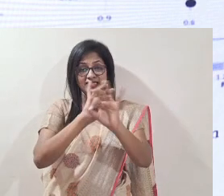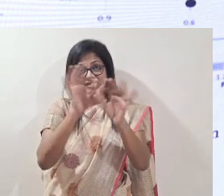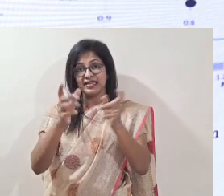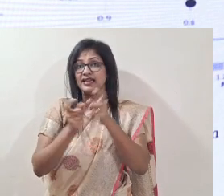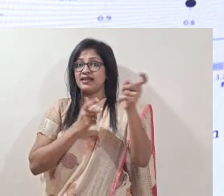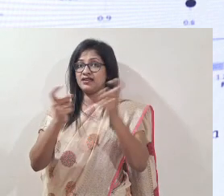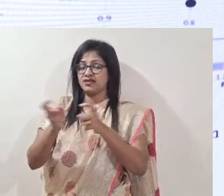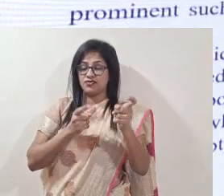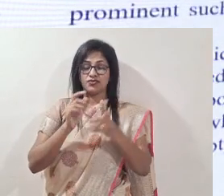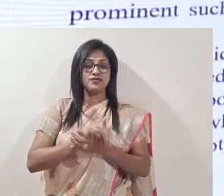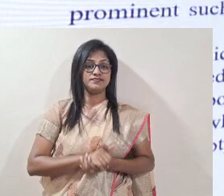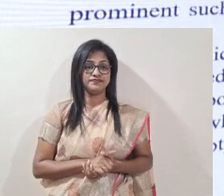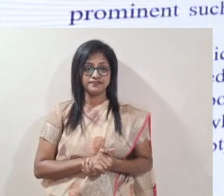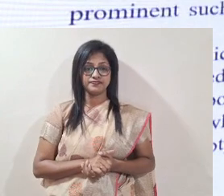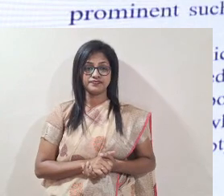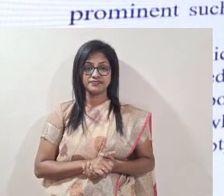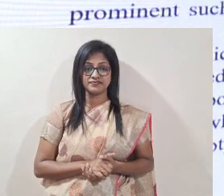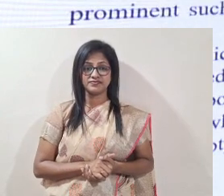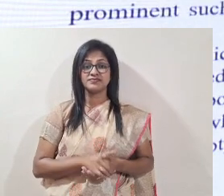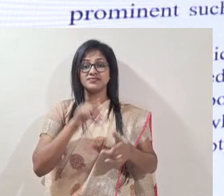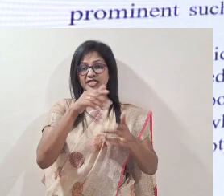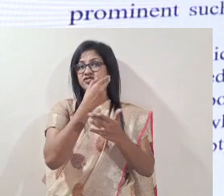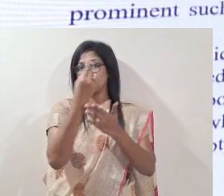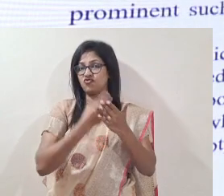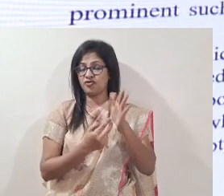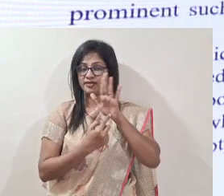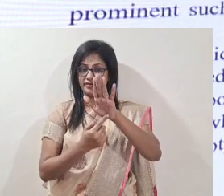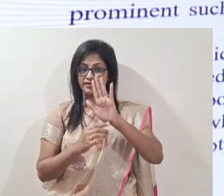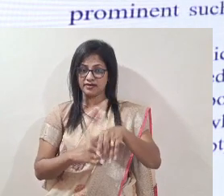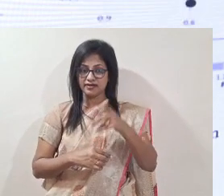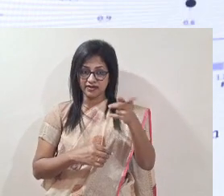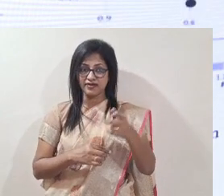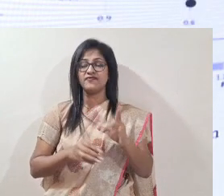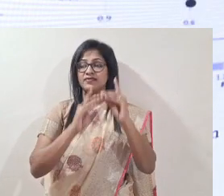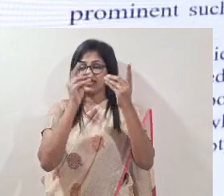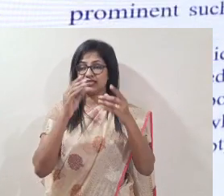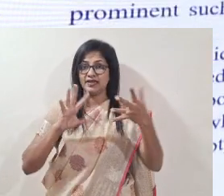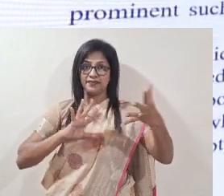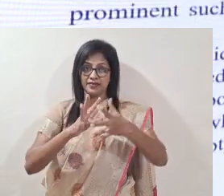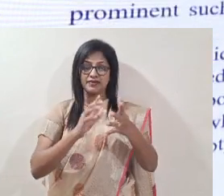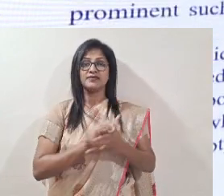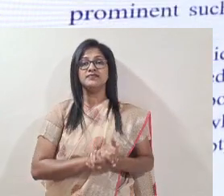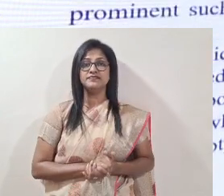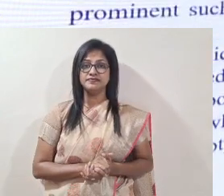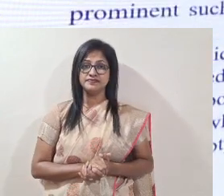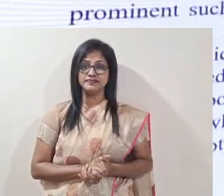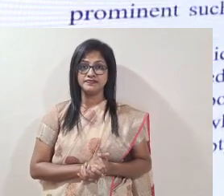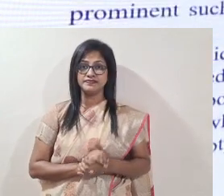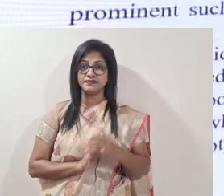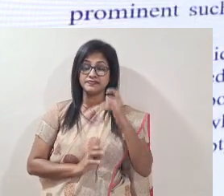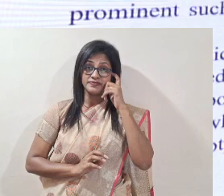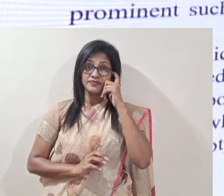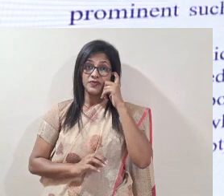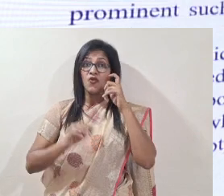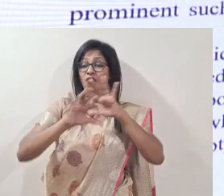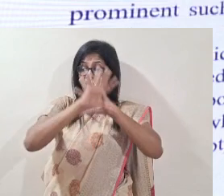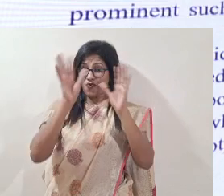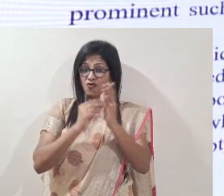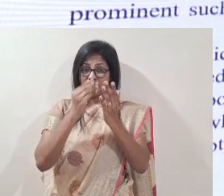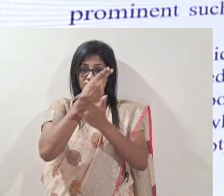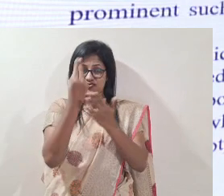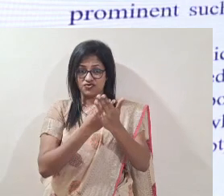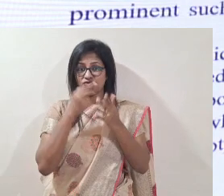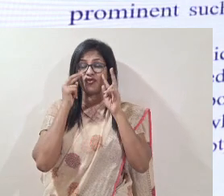the footpaths. So these are the drawings for the from the design package. As you can see, all the